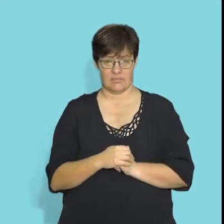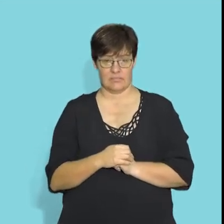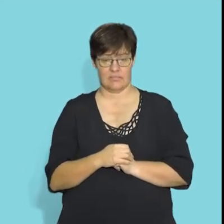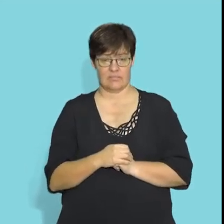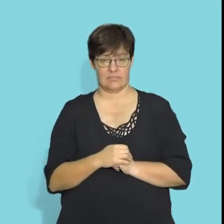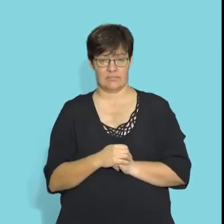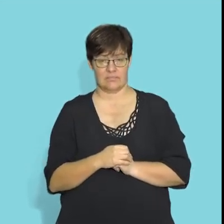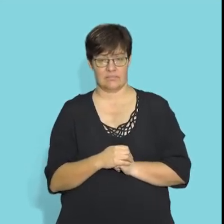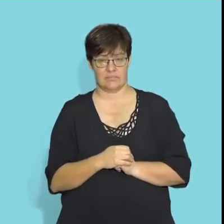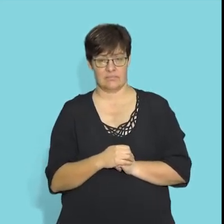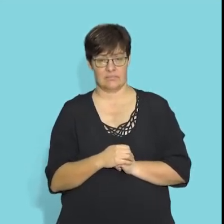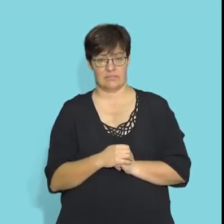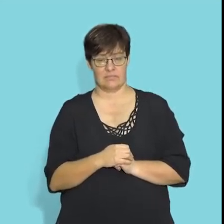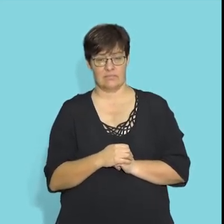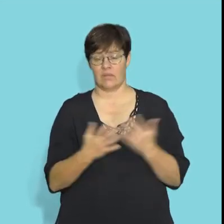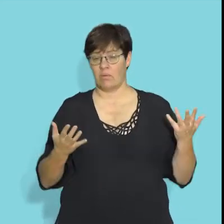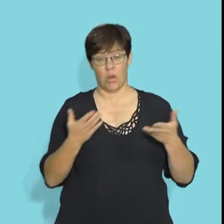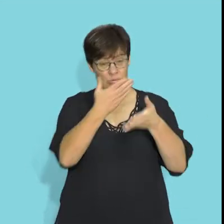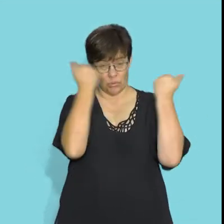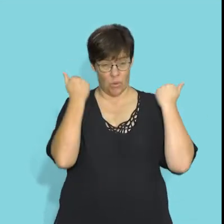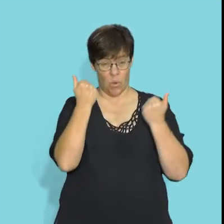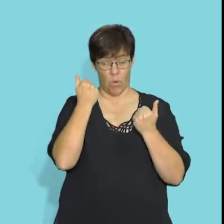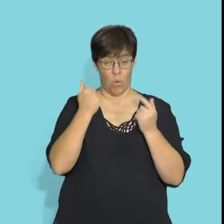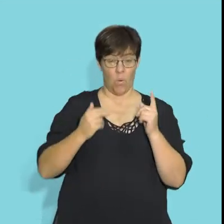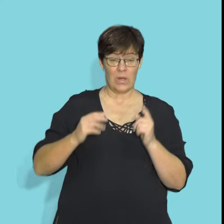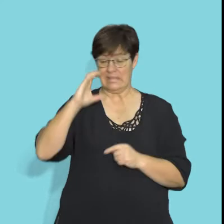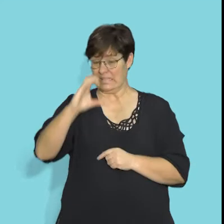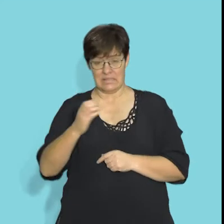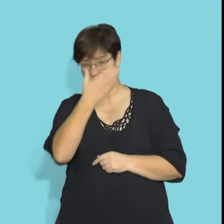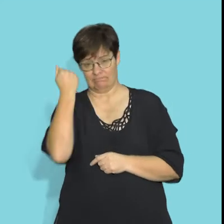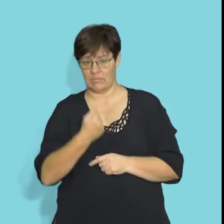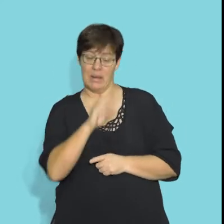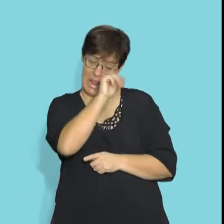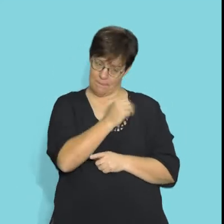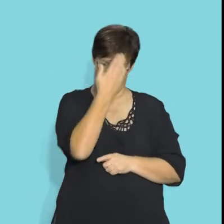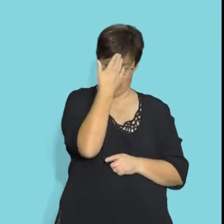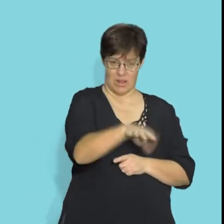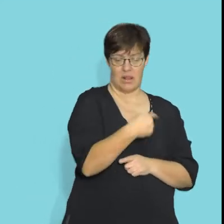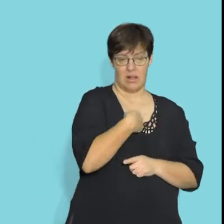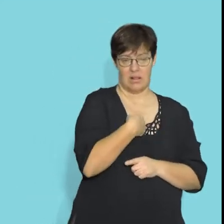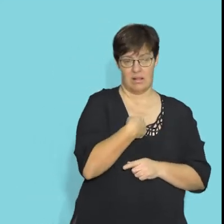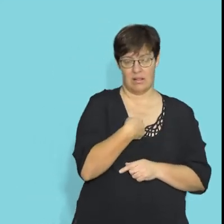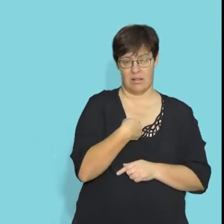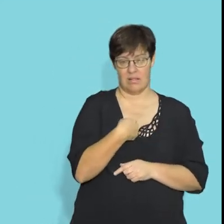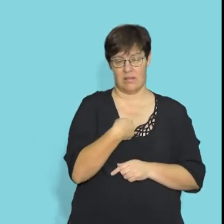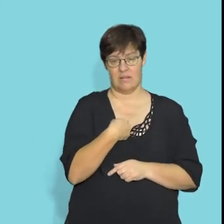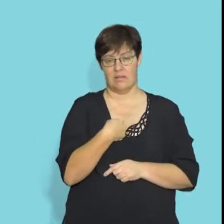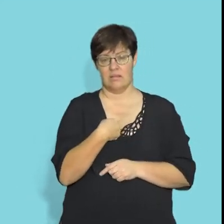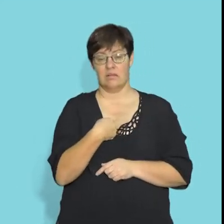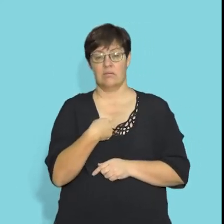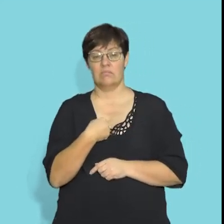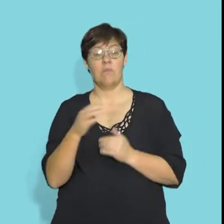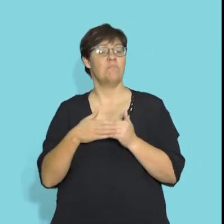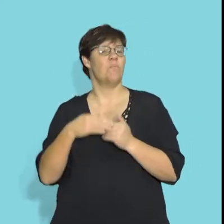over 3x plus c. I don't know what the y cut is, but I definitely know what the gradient is. But also what I know more